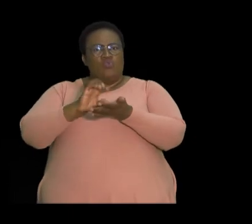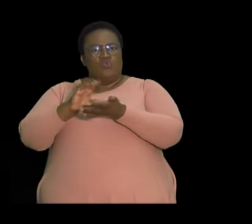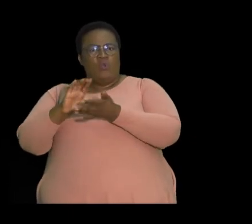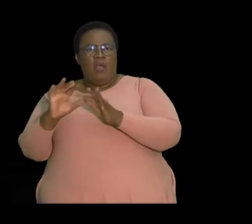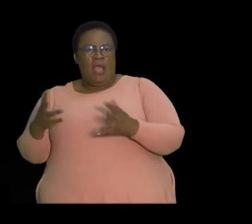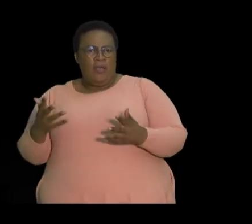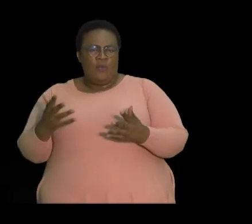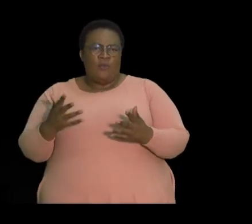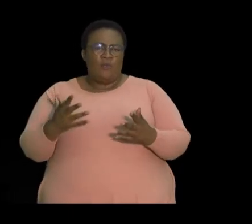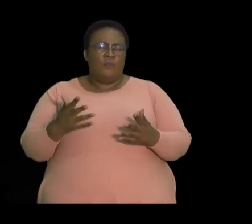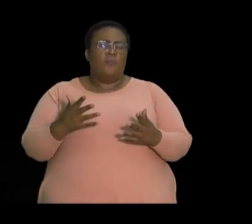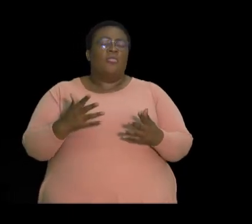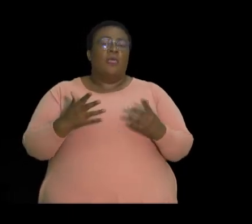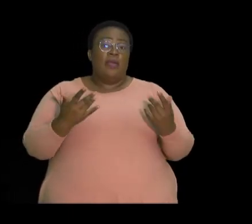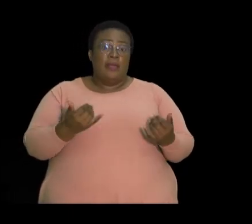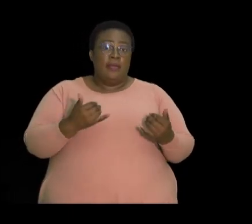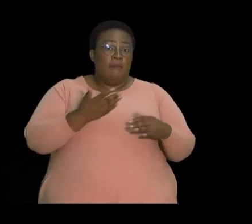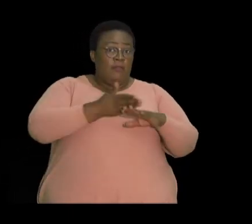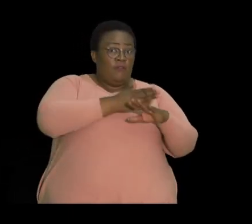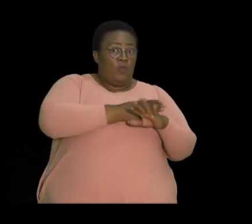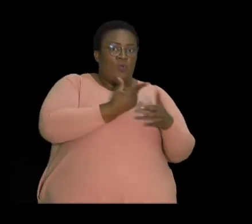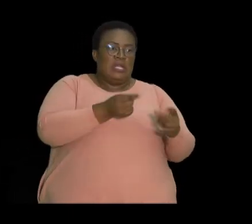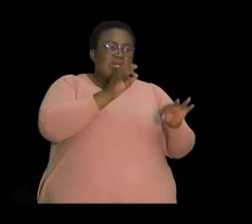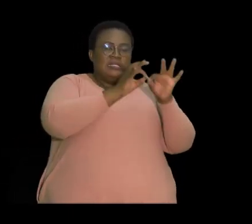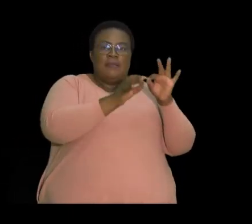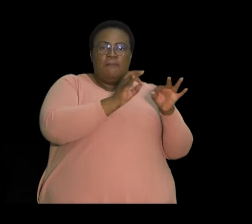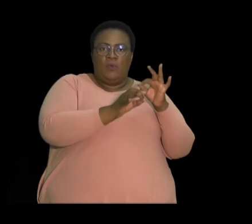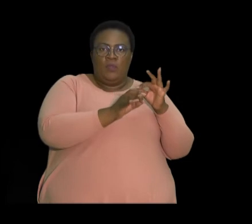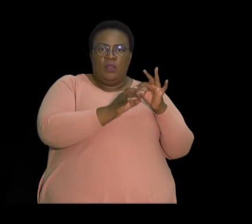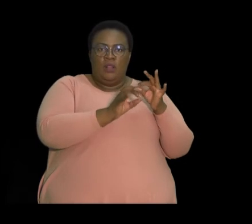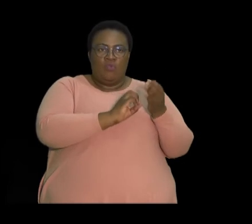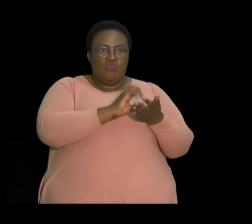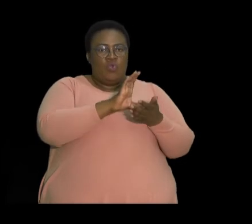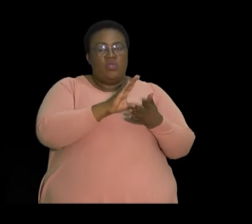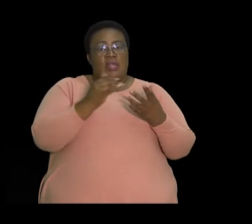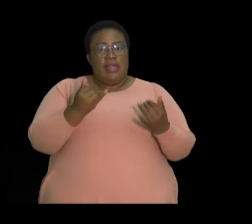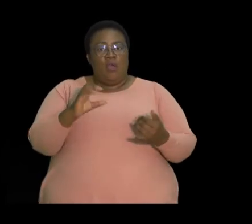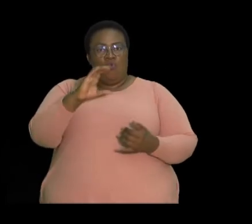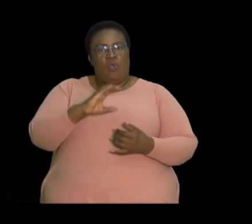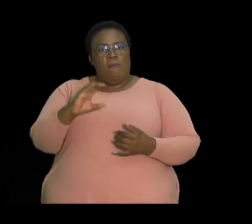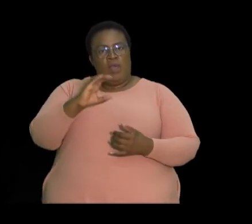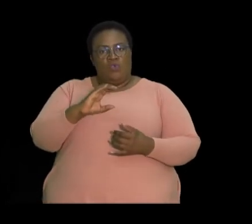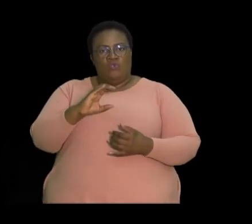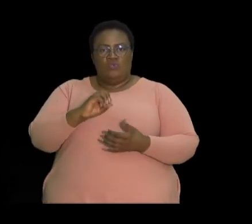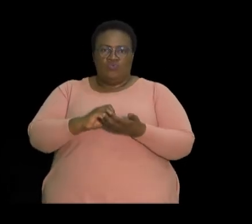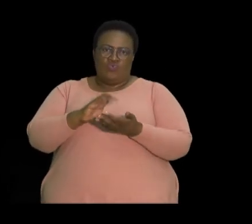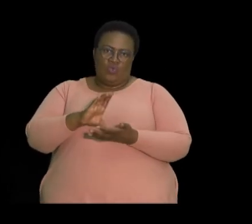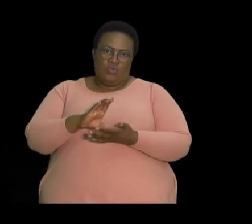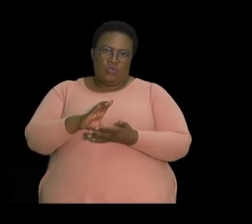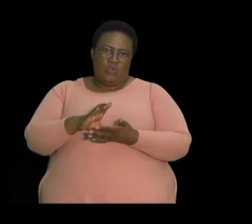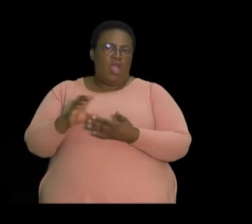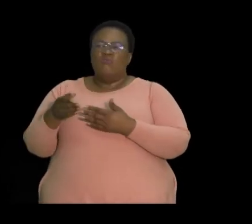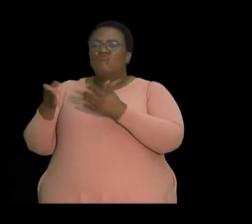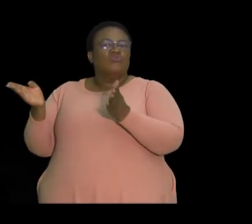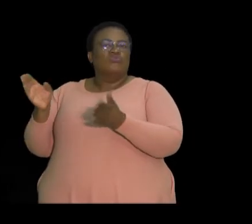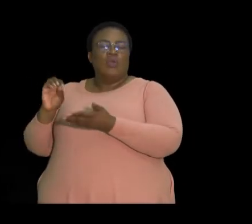simple growth, and now we're going to move on to compound and random growth. Now, a question I have for you just